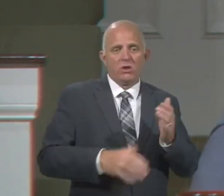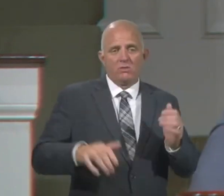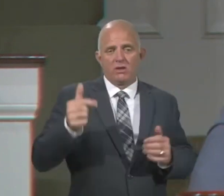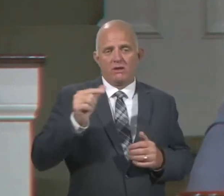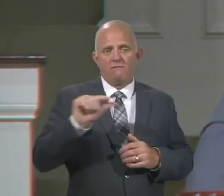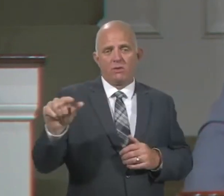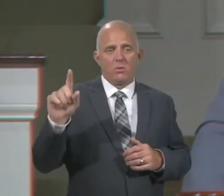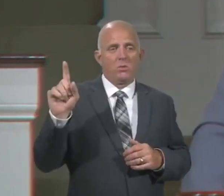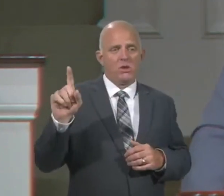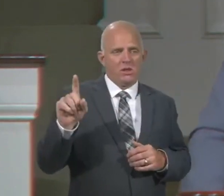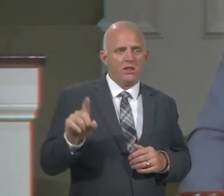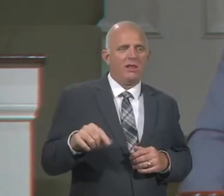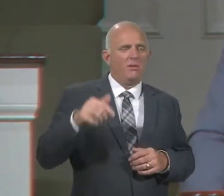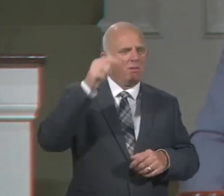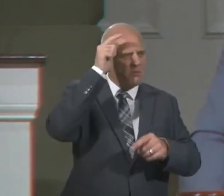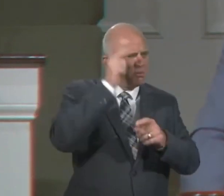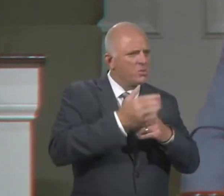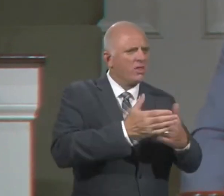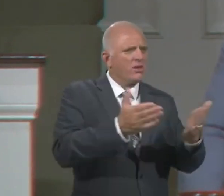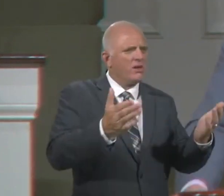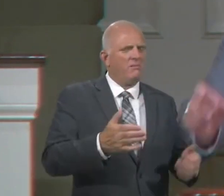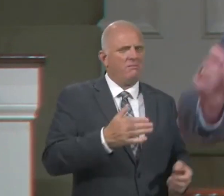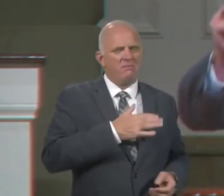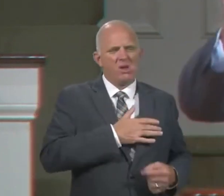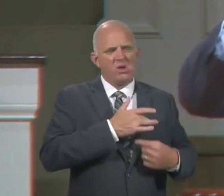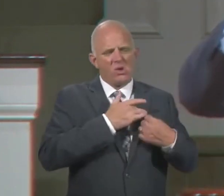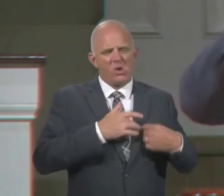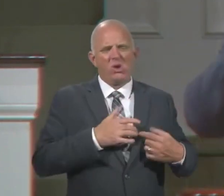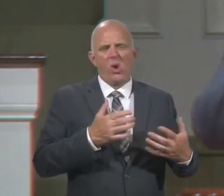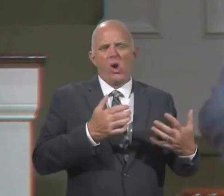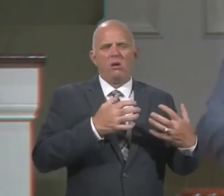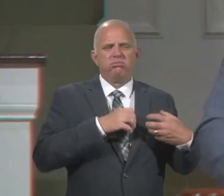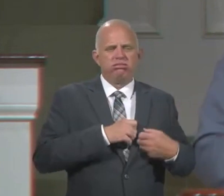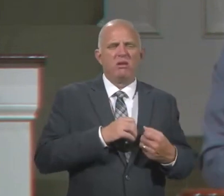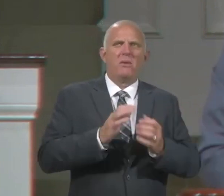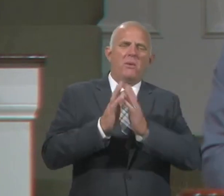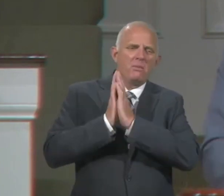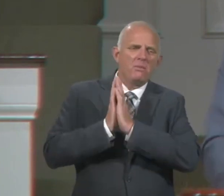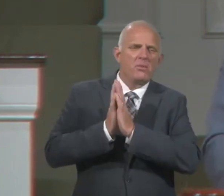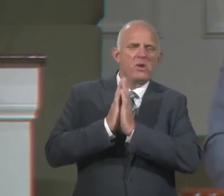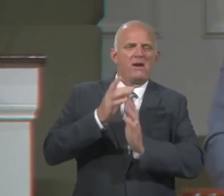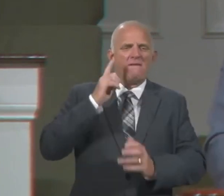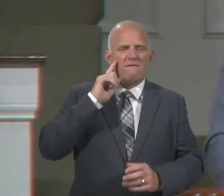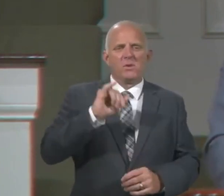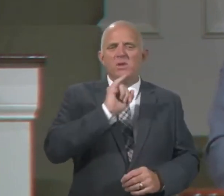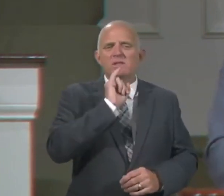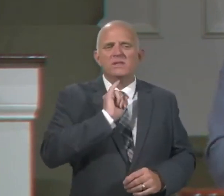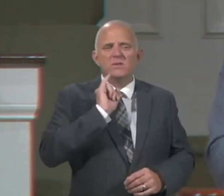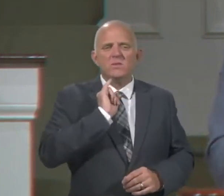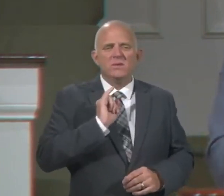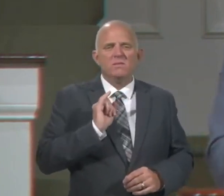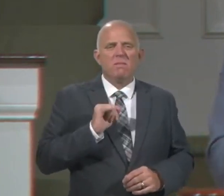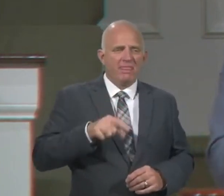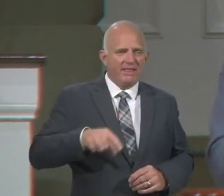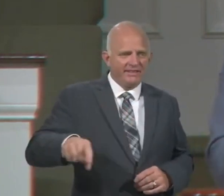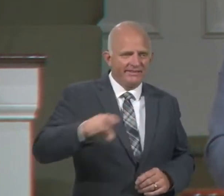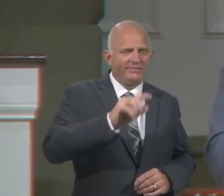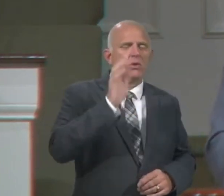says, brethren, my heart's desire and prayer to God for Israel is that they might be